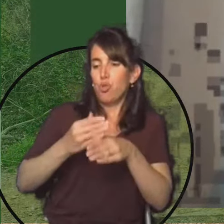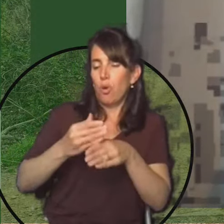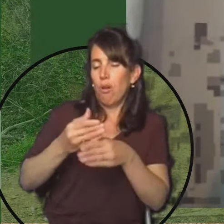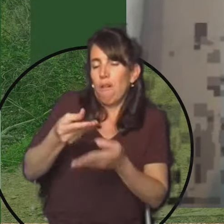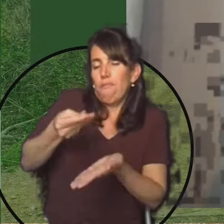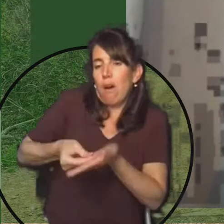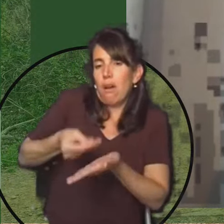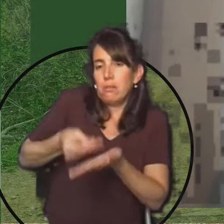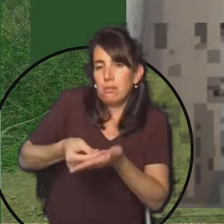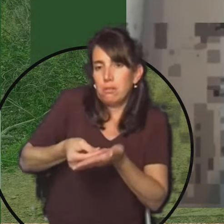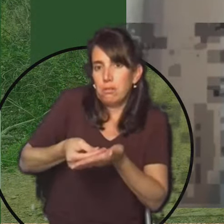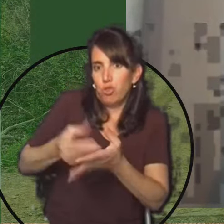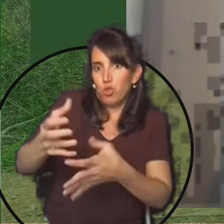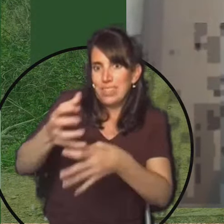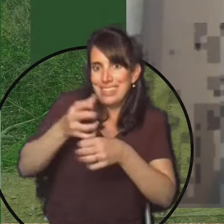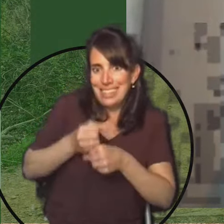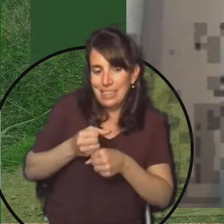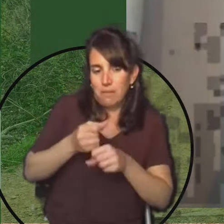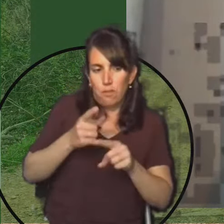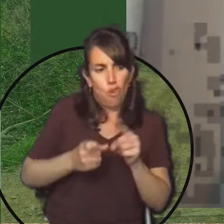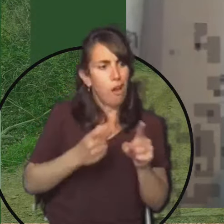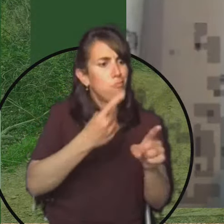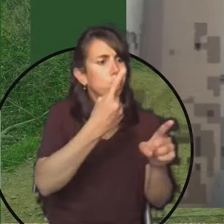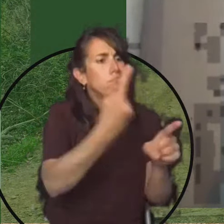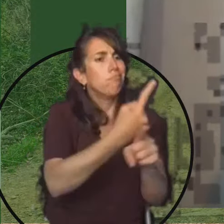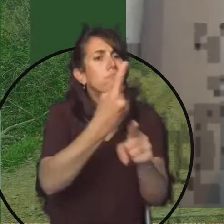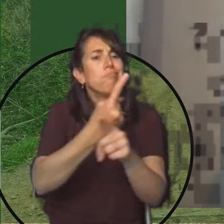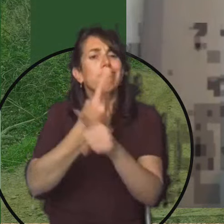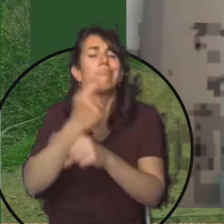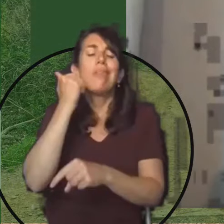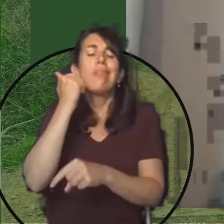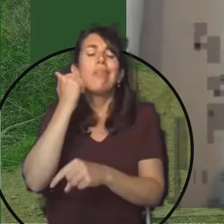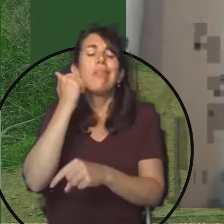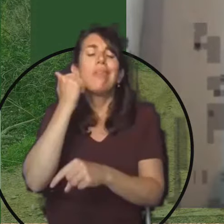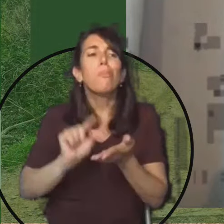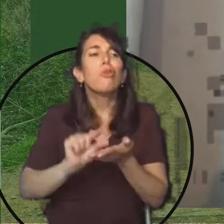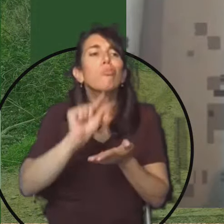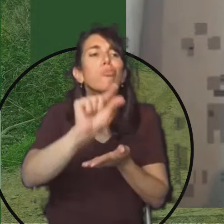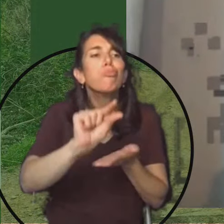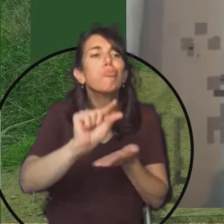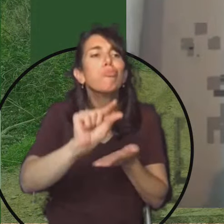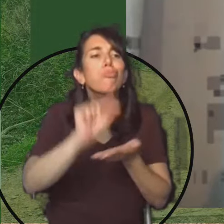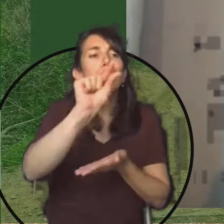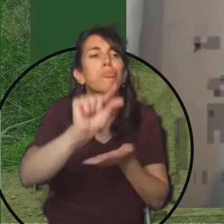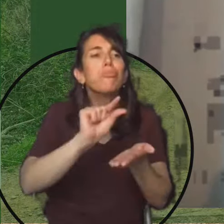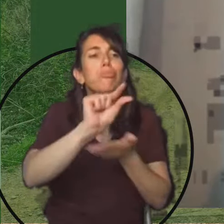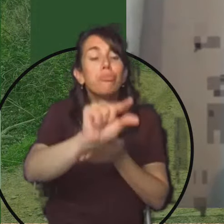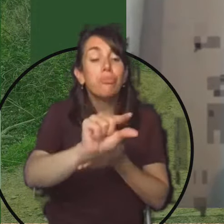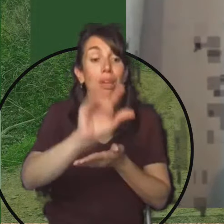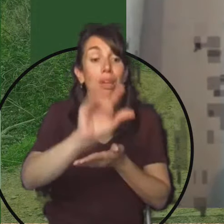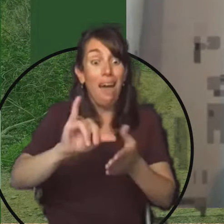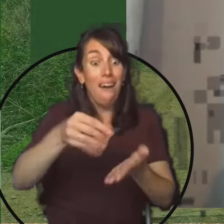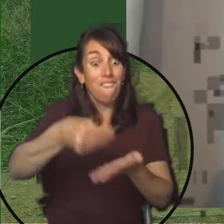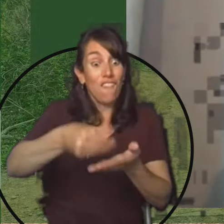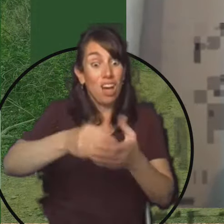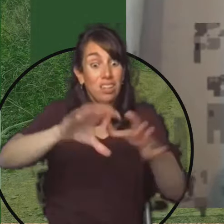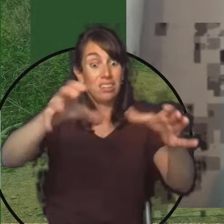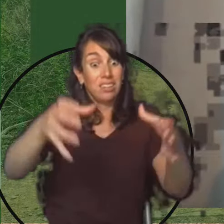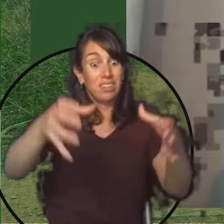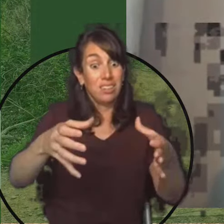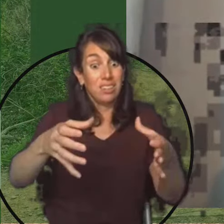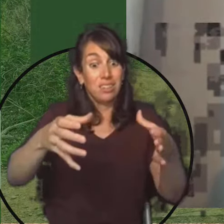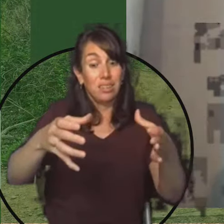from from everyday people who donate to that fund for it to be redistributed to organizers and